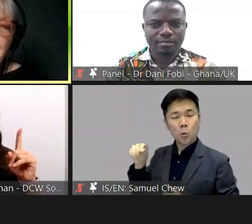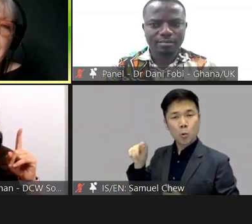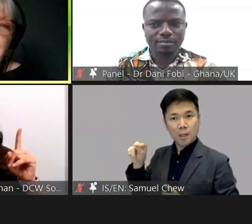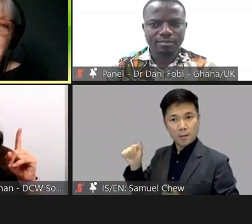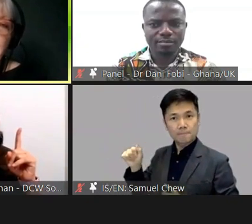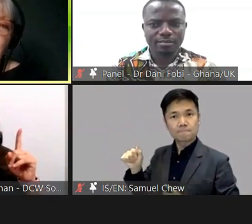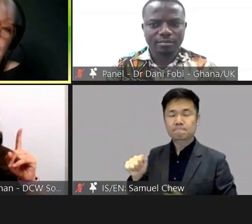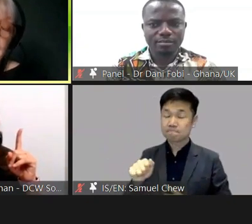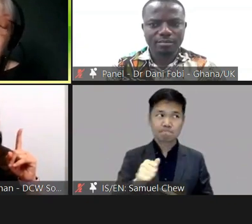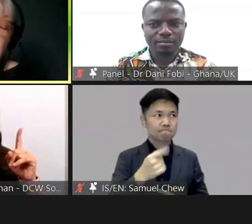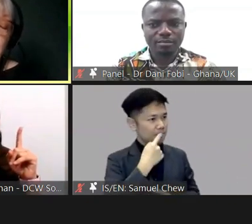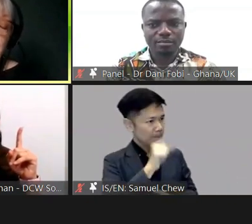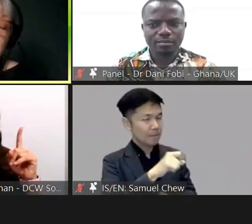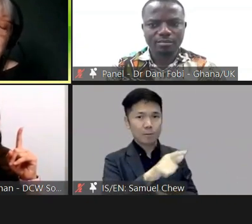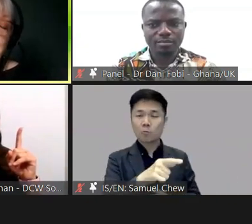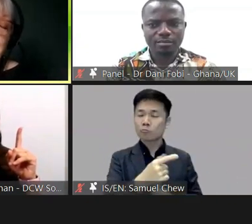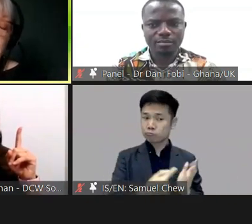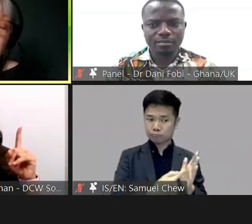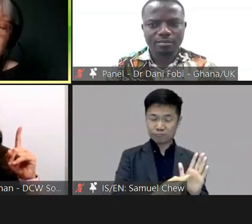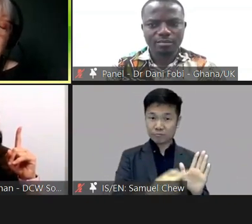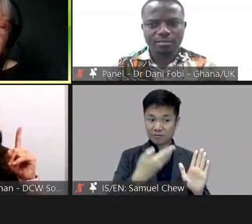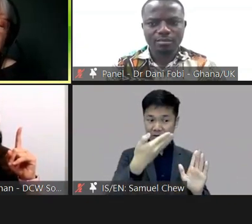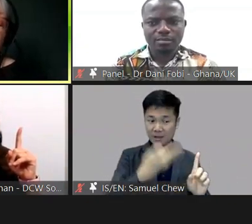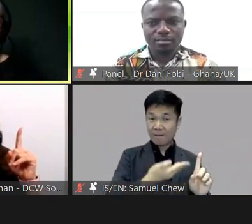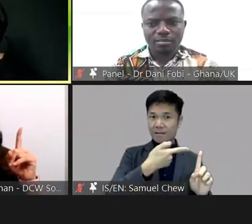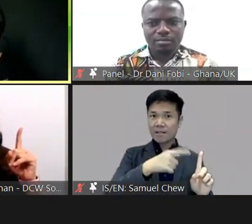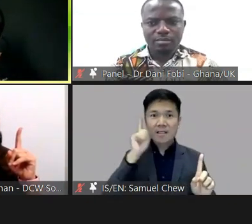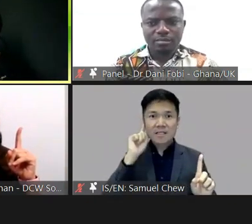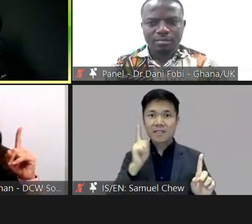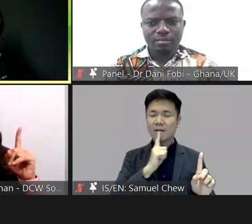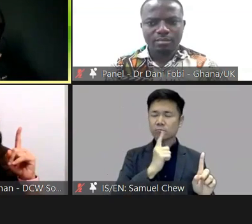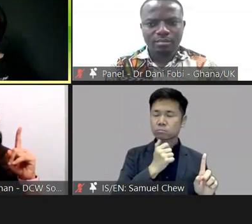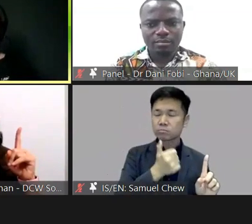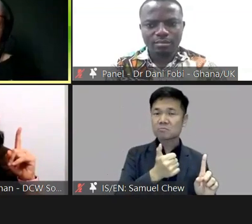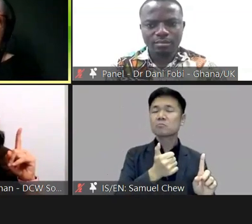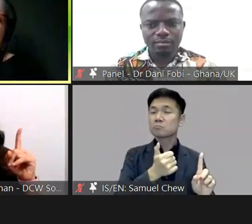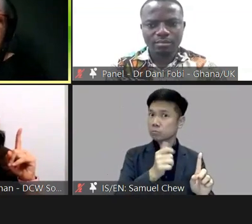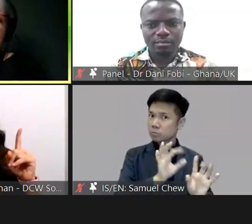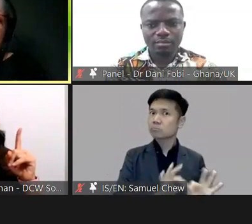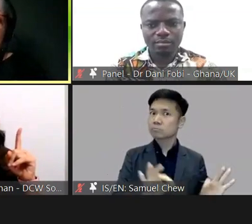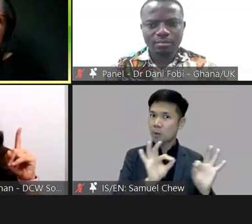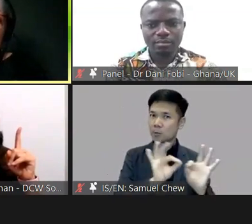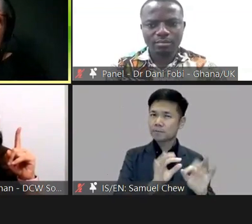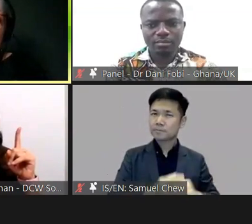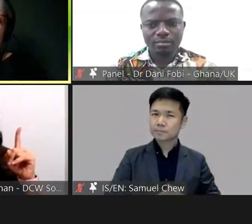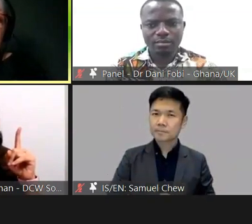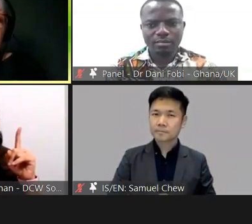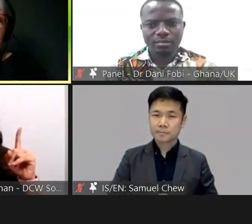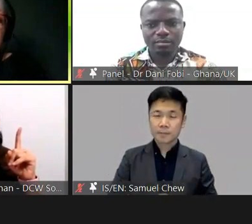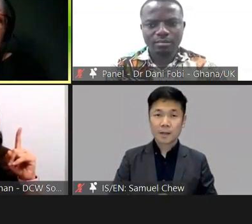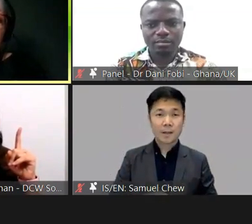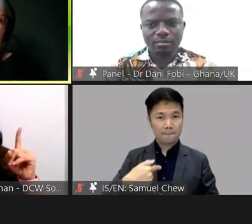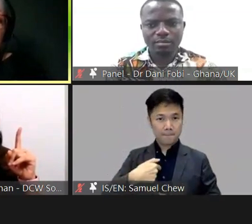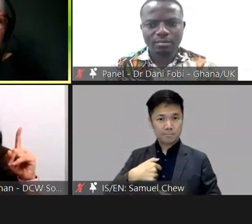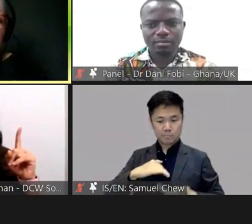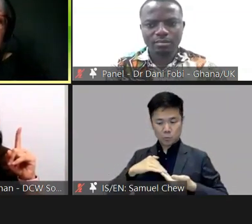be, or are. I mean, it's absolutely essential. And we work a lot at Deaf Child Worldwide with deaf role models